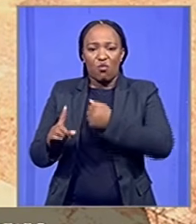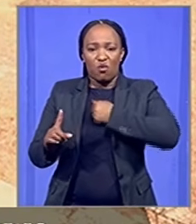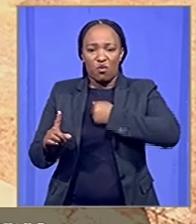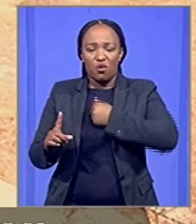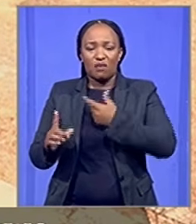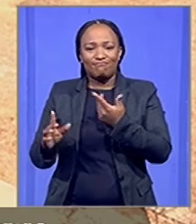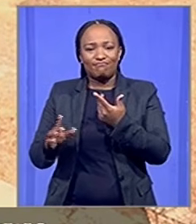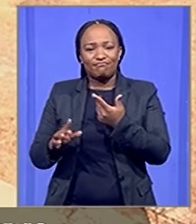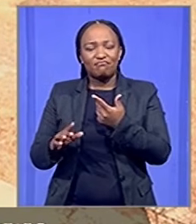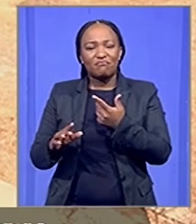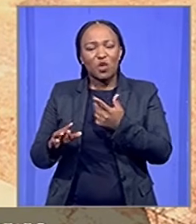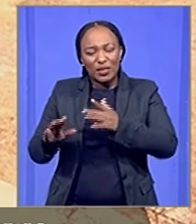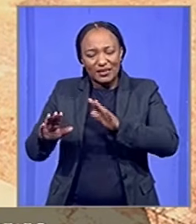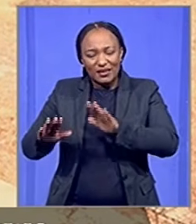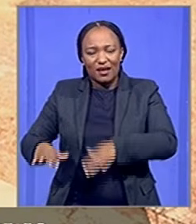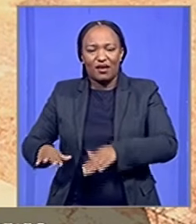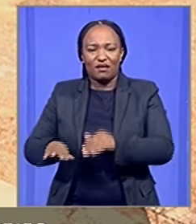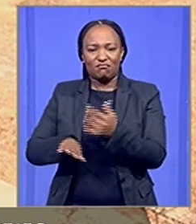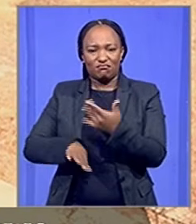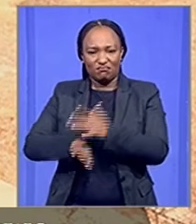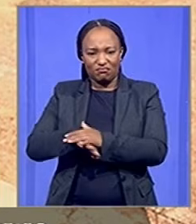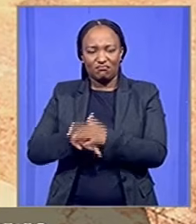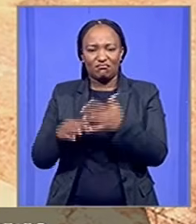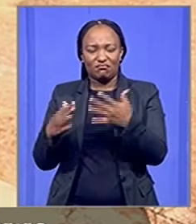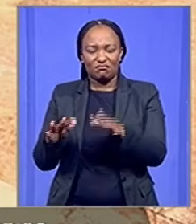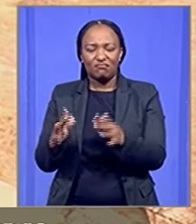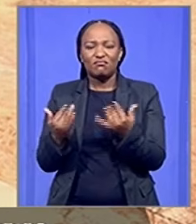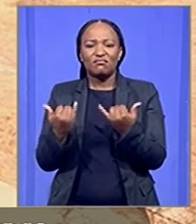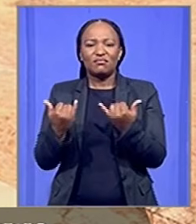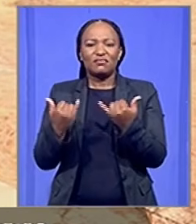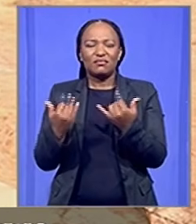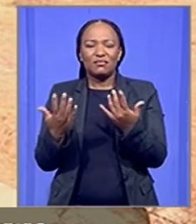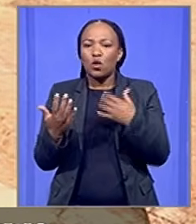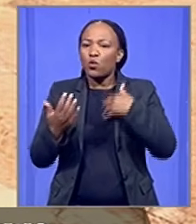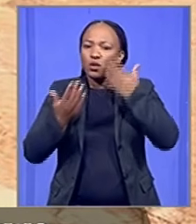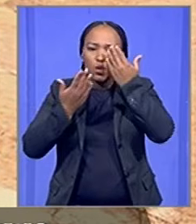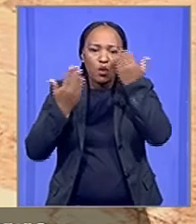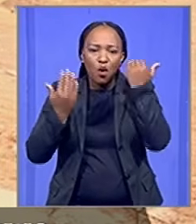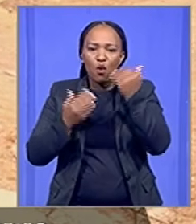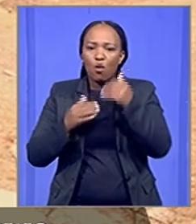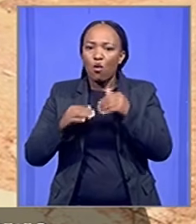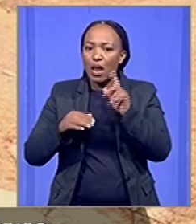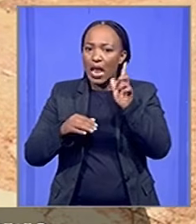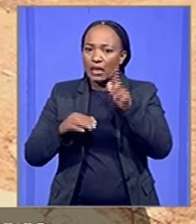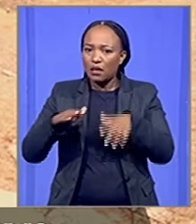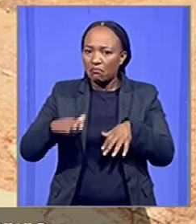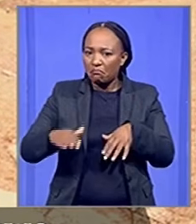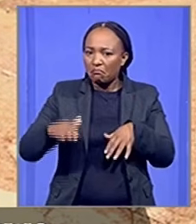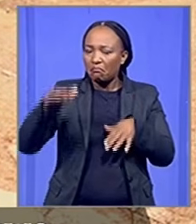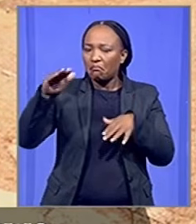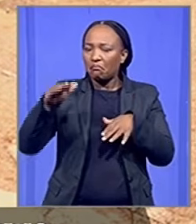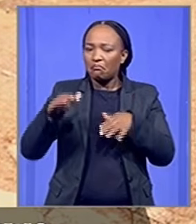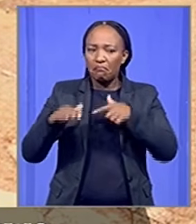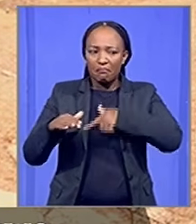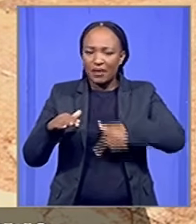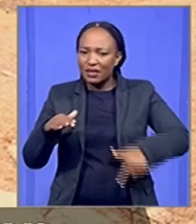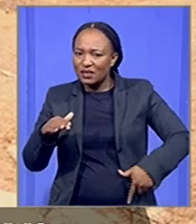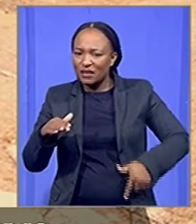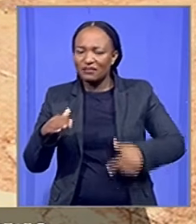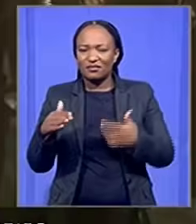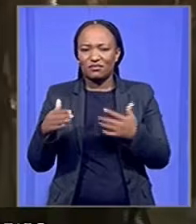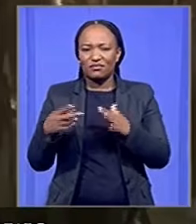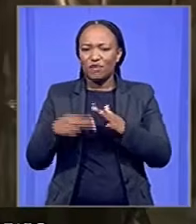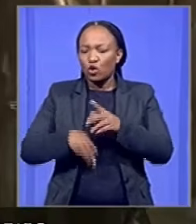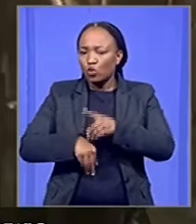sa ikemisetsa ra ya re sia ga se rena ena ka wena o sa e be tlo wa ine ka ba president e ka ba lawyer e ka ba doctor e motho ba tlo